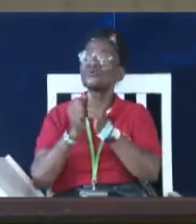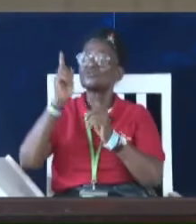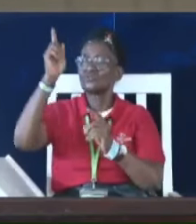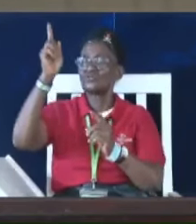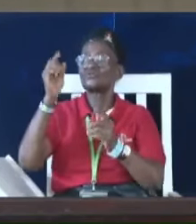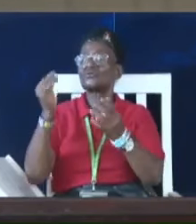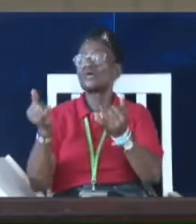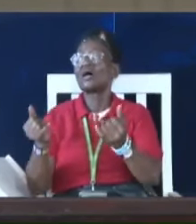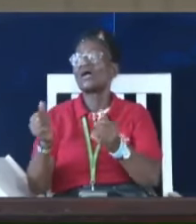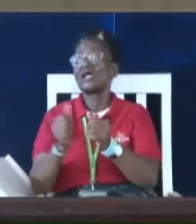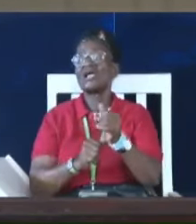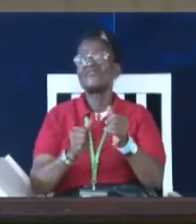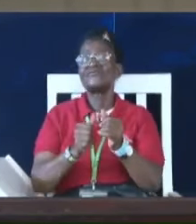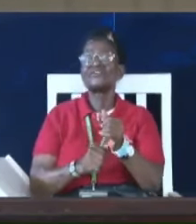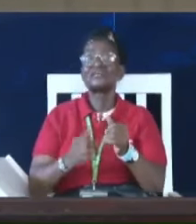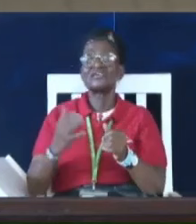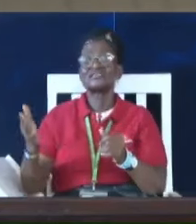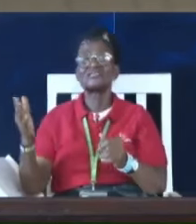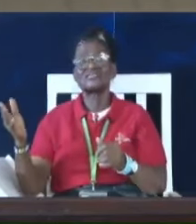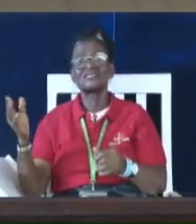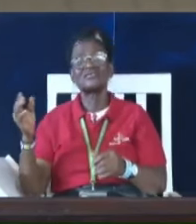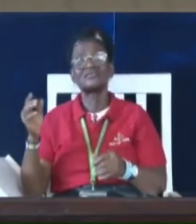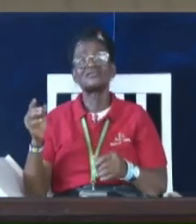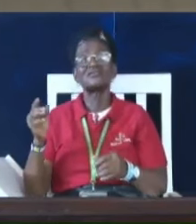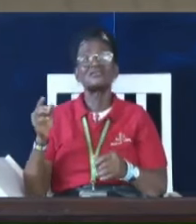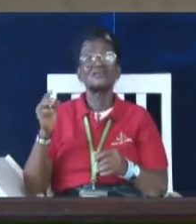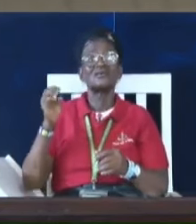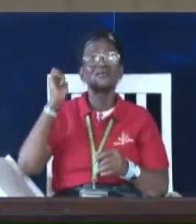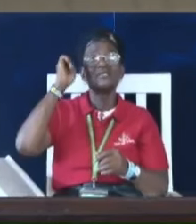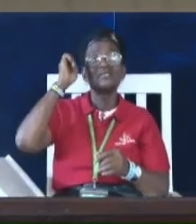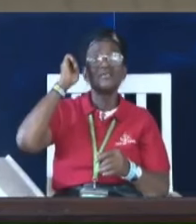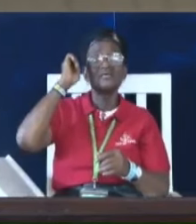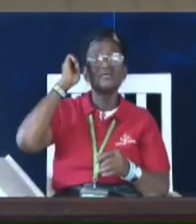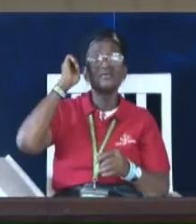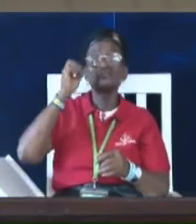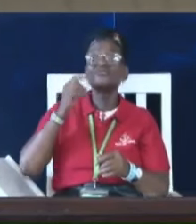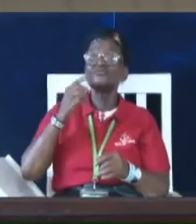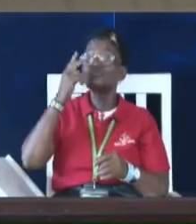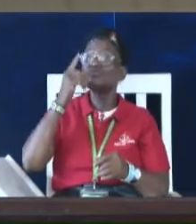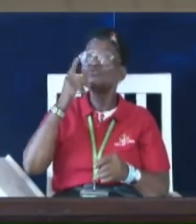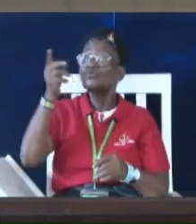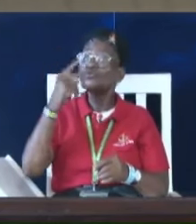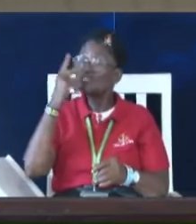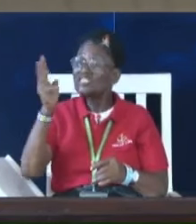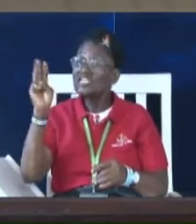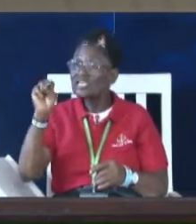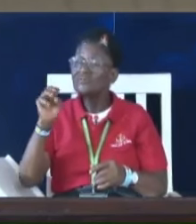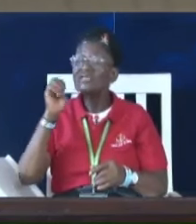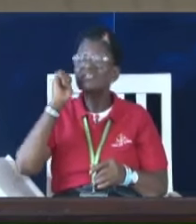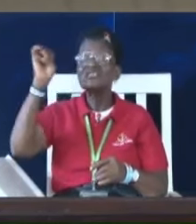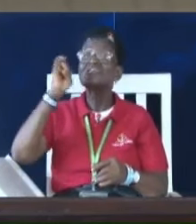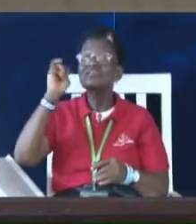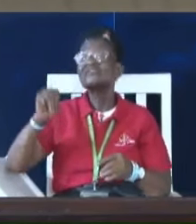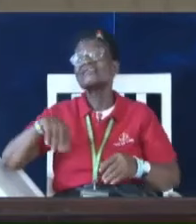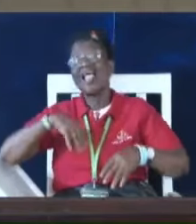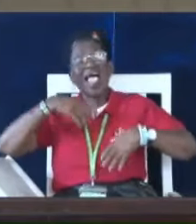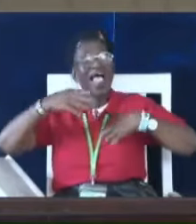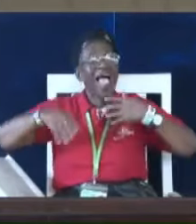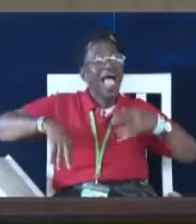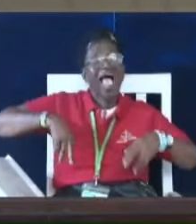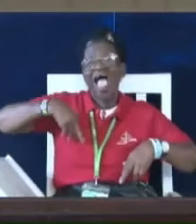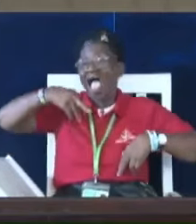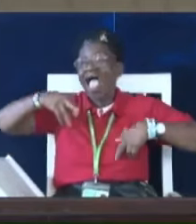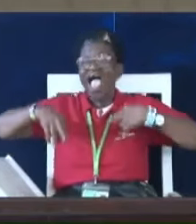Every day you see him, he's beaming with joy. You ask him,